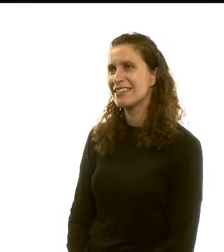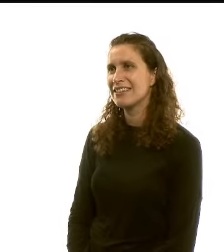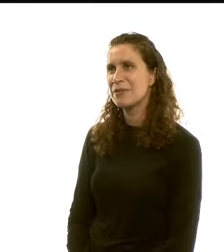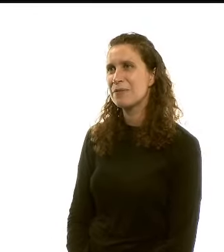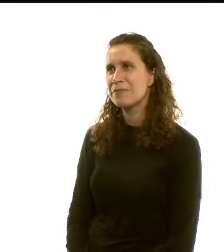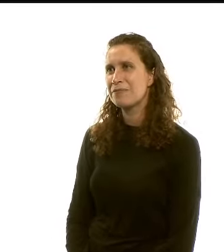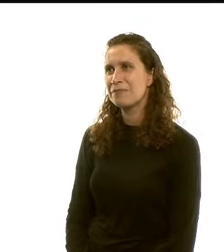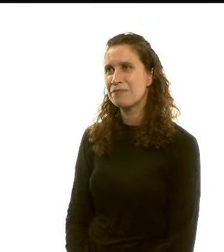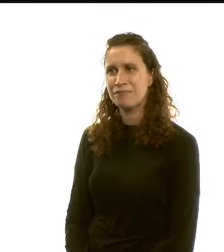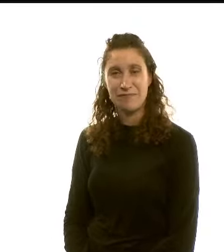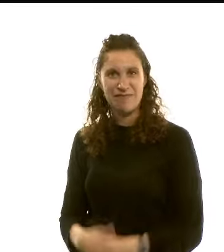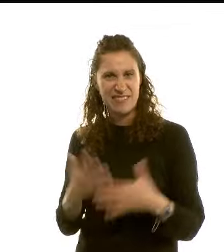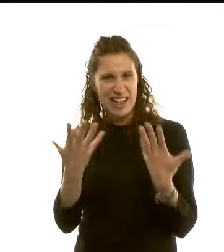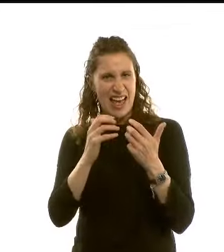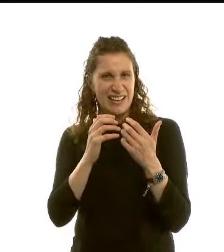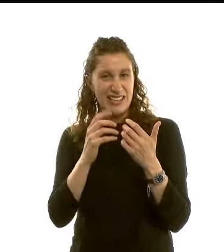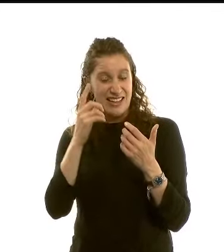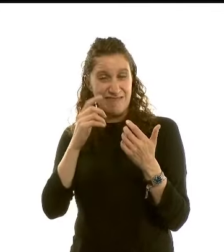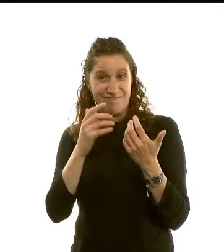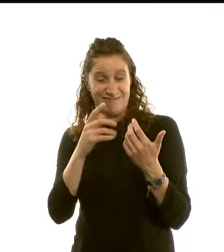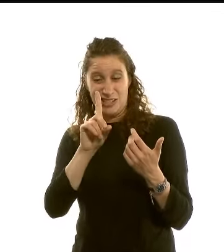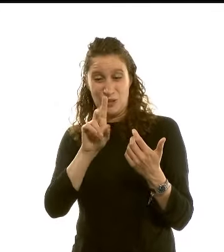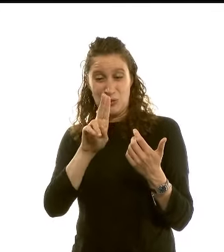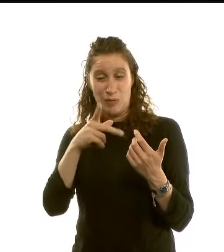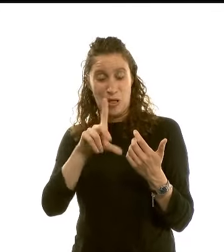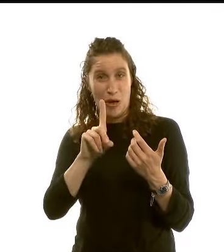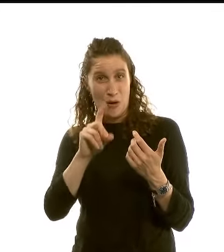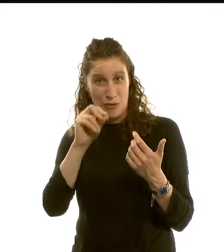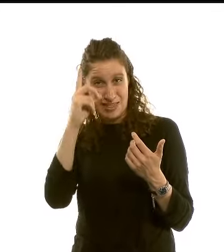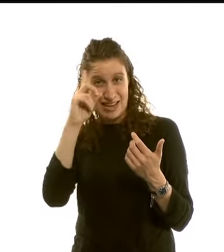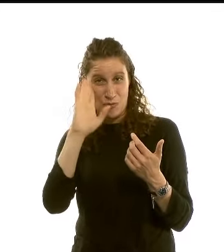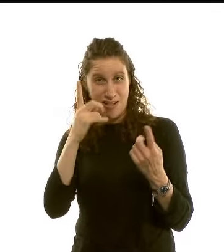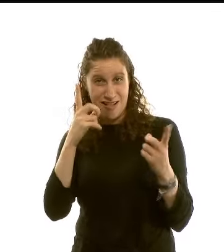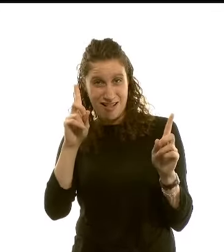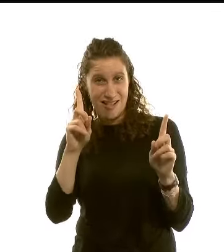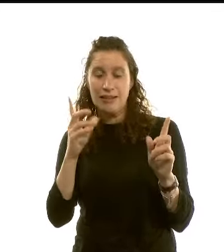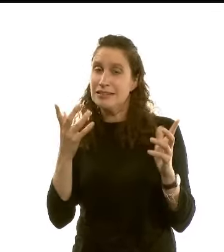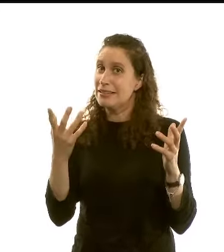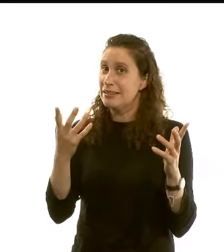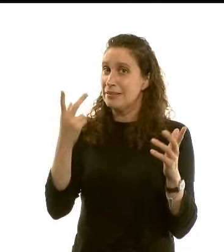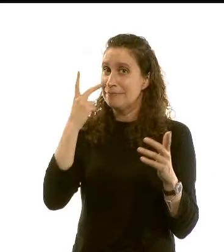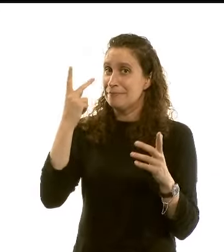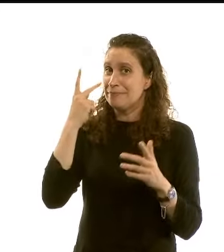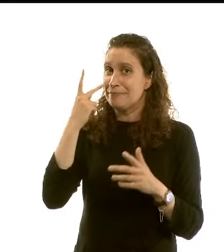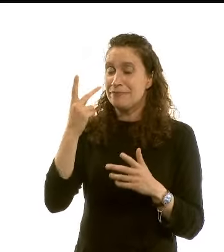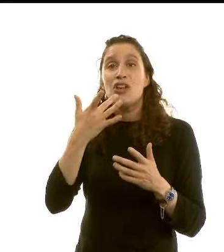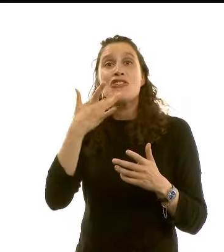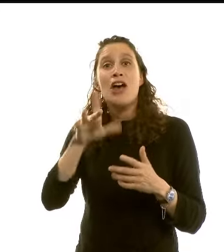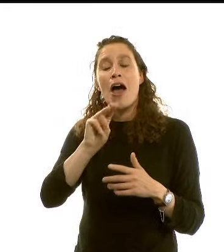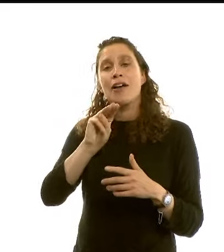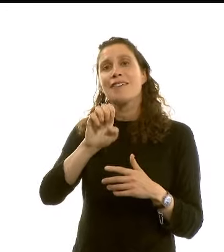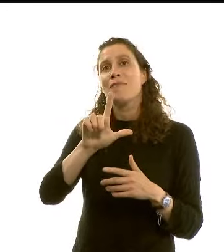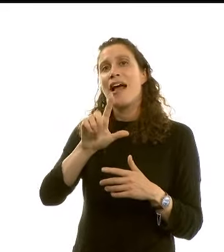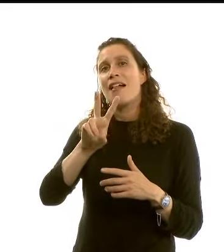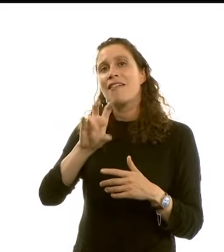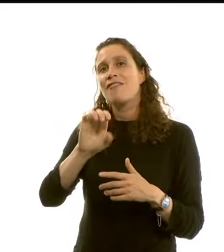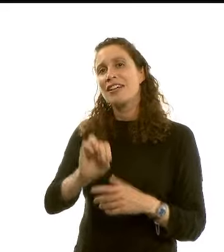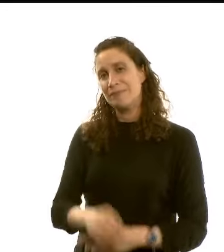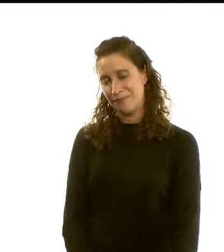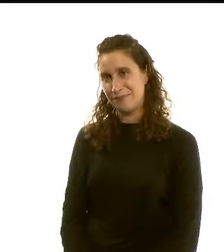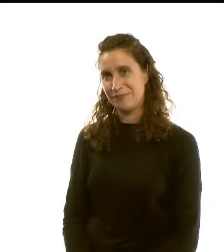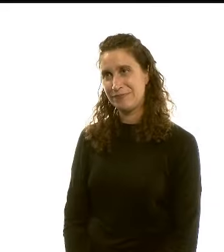How do you think he's going to do with those Duplo blocks? We'll see. Watch this space. Thank Pressure's you very on you, much. Melvin. Yes, Melvin. Good luck. OK, Joel, there